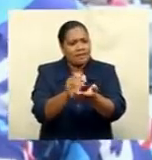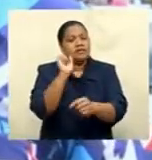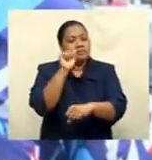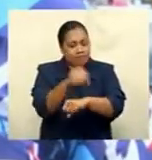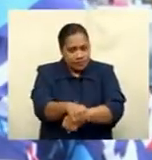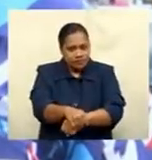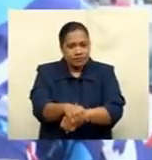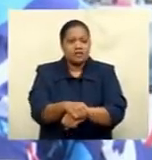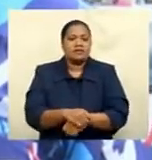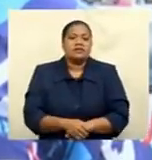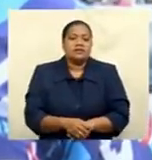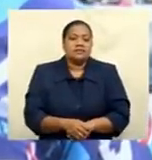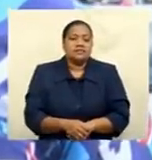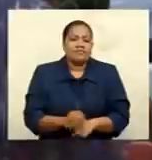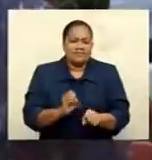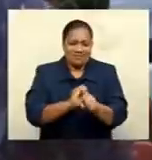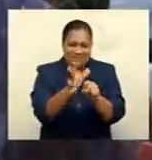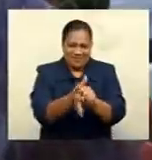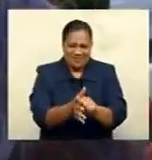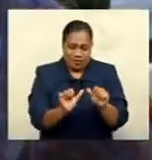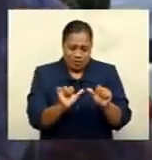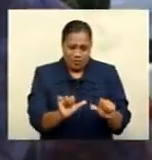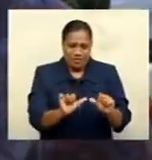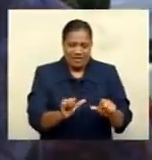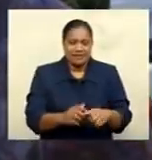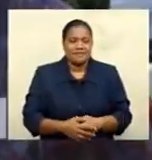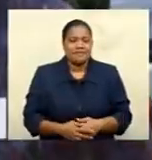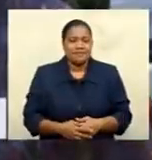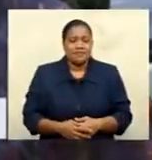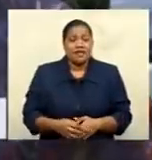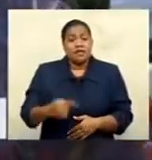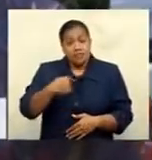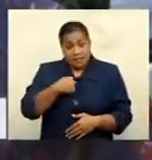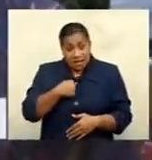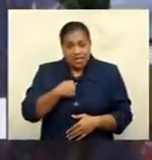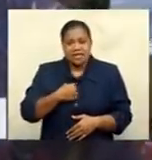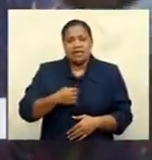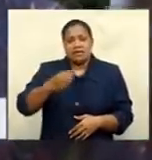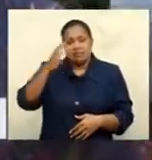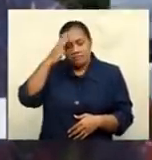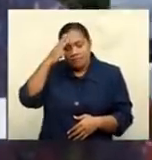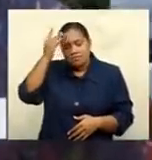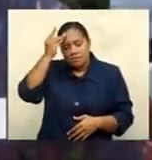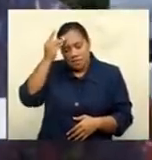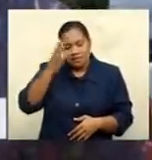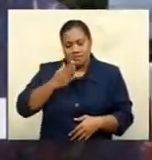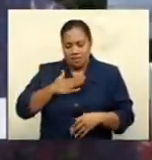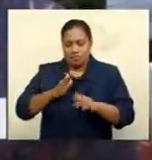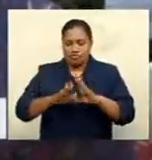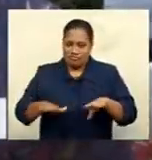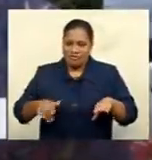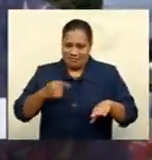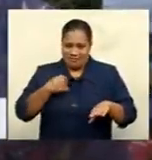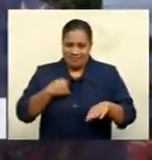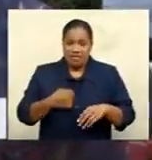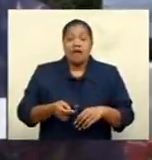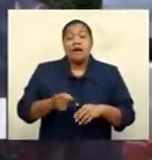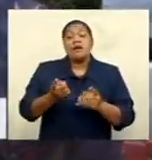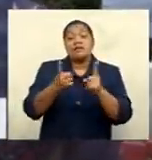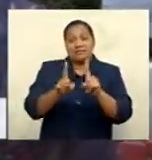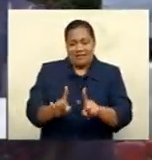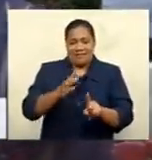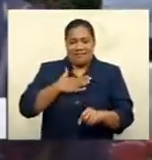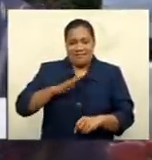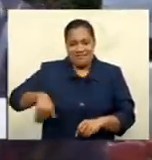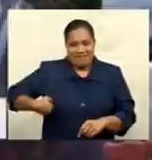impacts of the COVID-19 pandemic. I have been playing both a role as a father and being a mother to my children after the passing of my